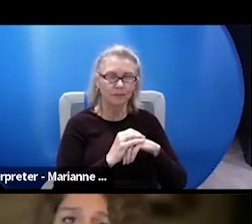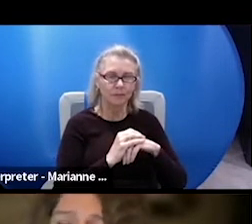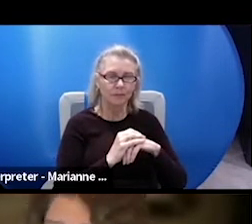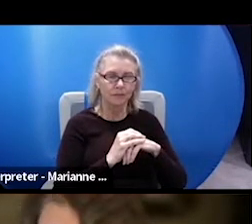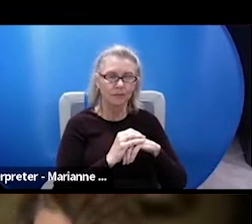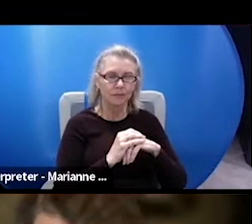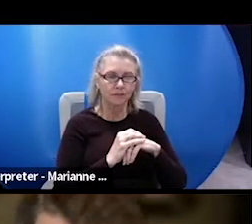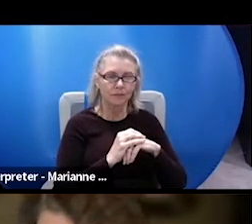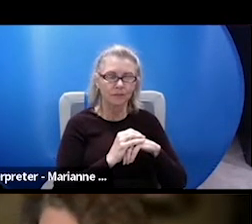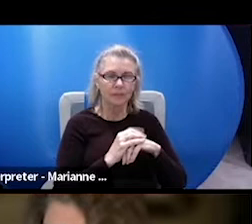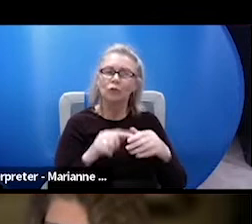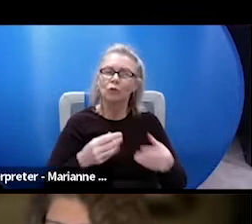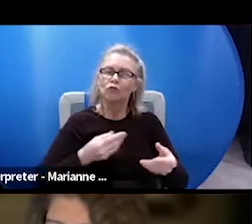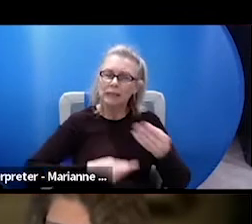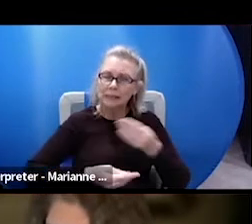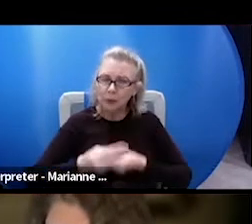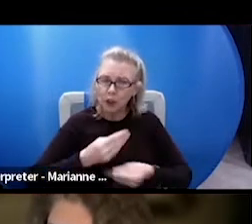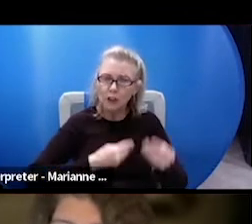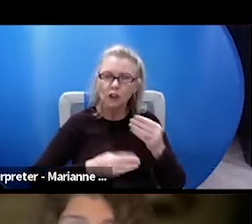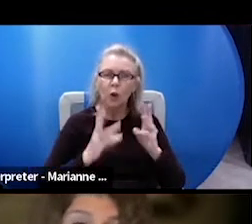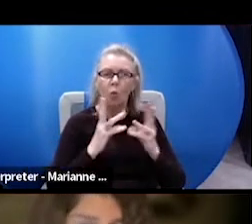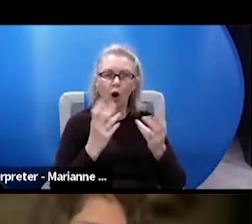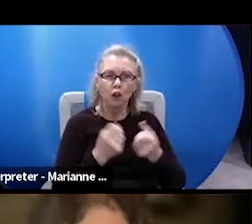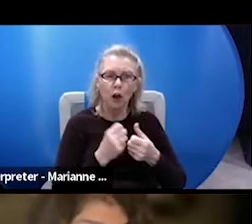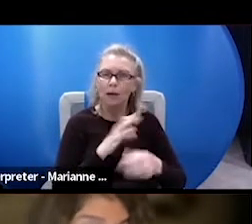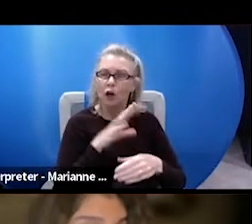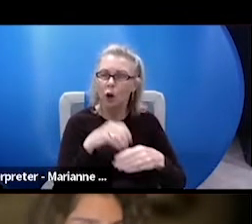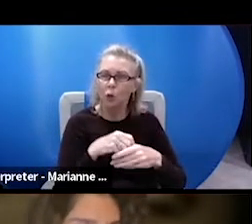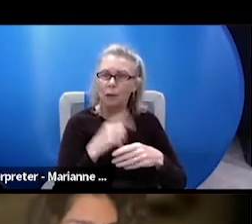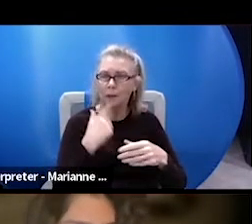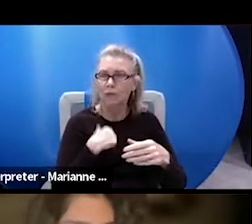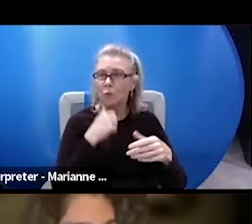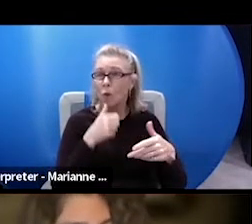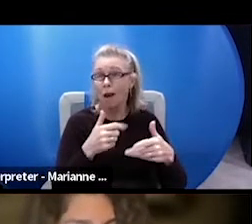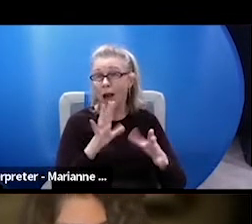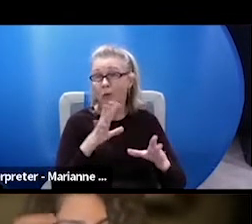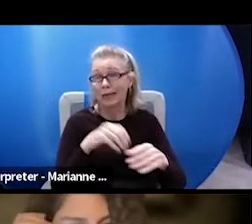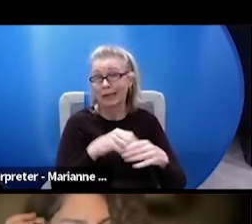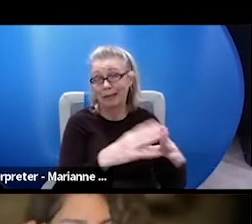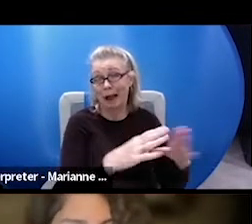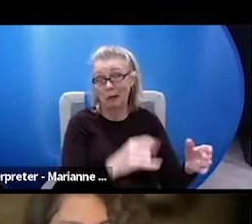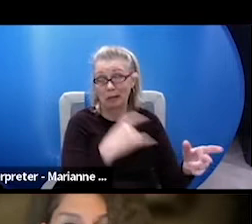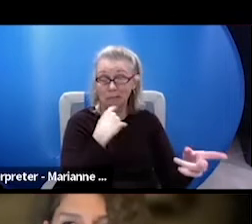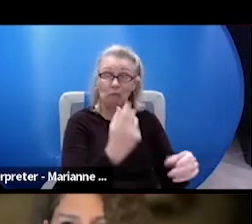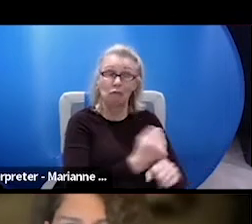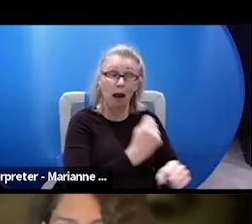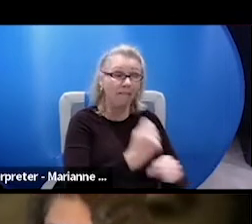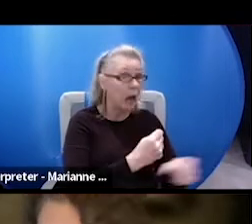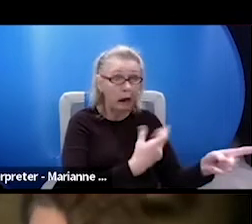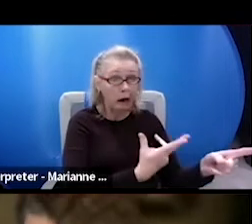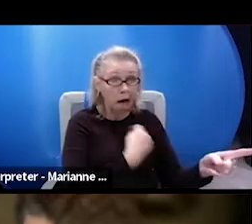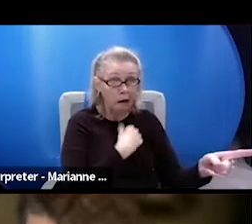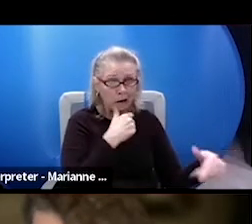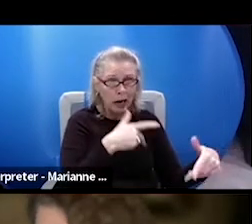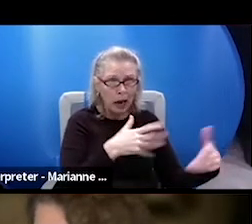So in reciprocation, the workshop concluded where because we weren't allowed in the house by the people renovating, we cooked outside in